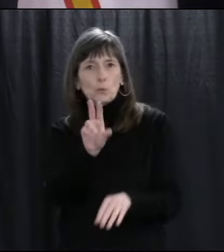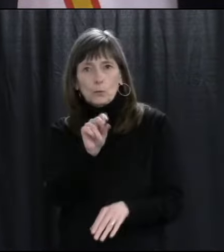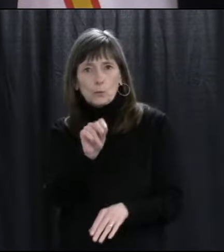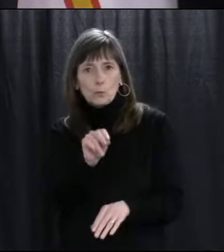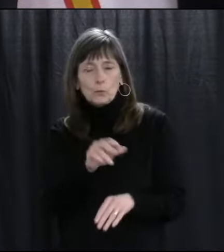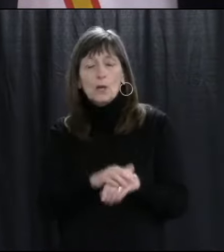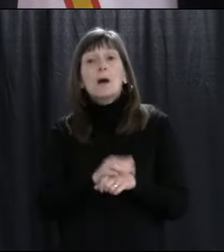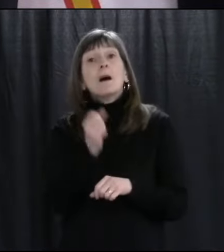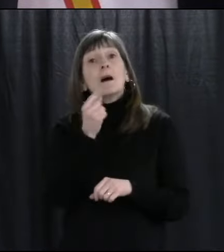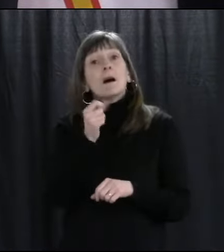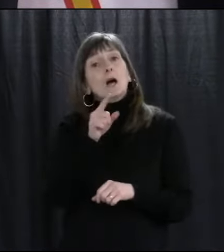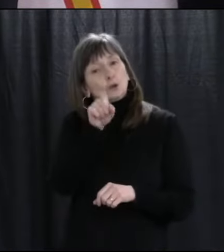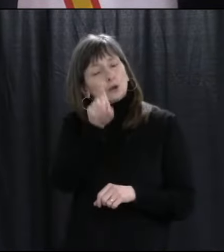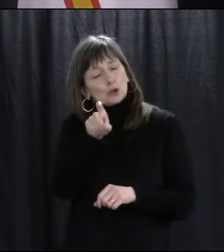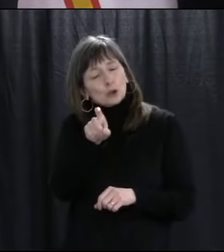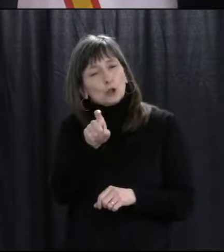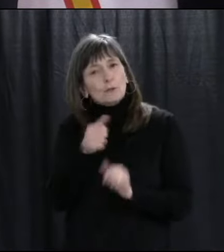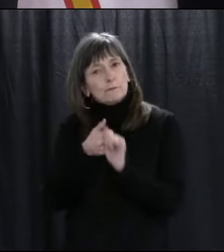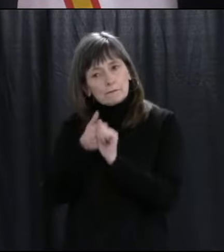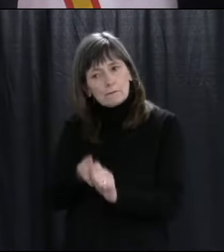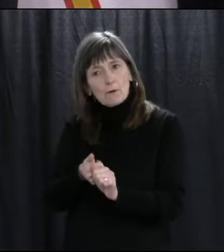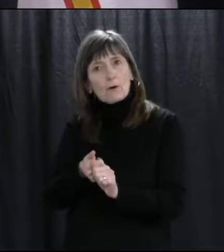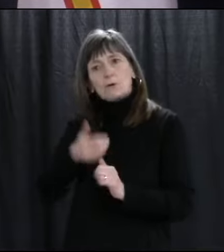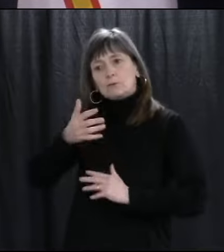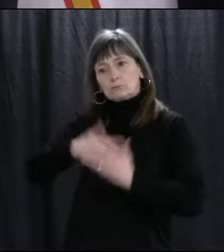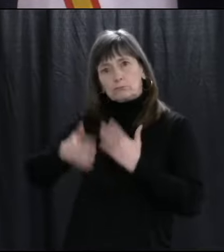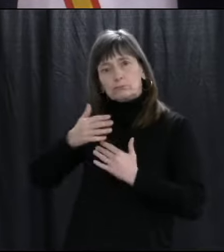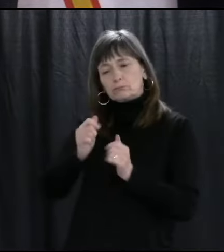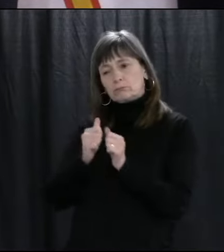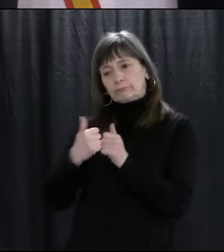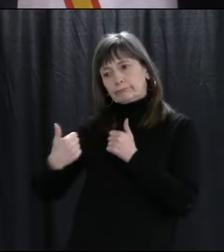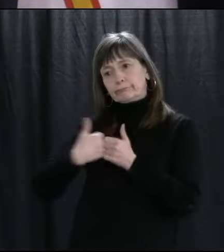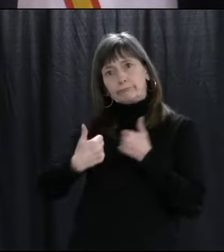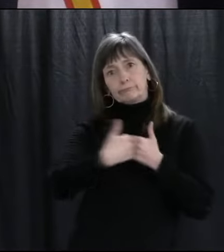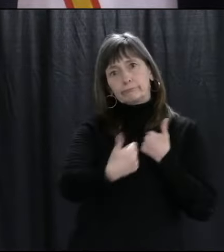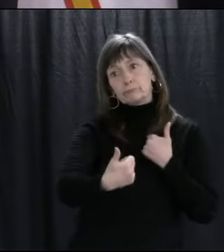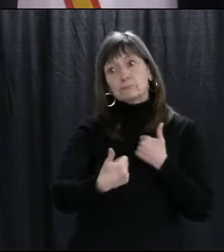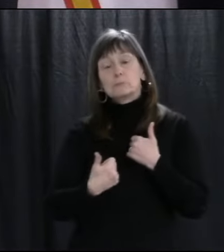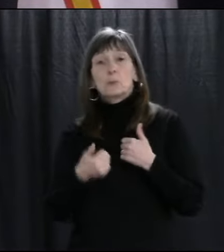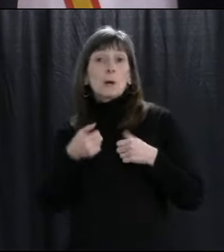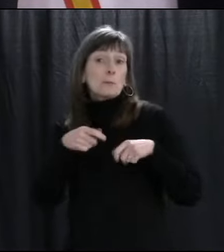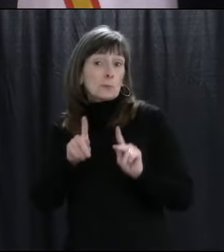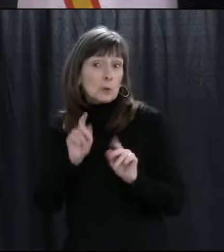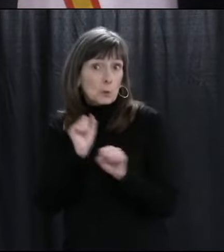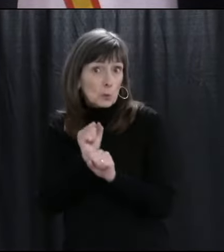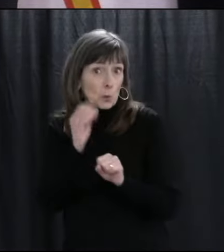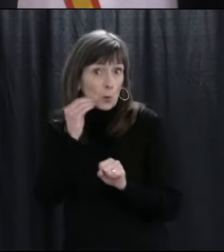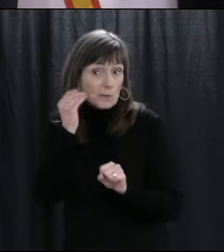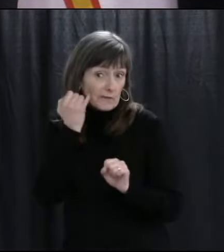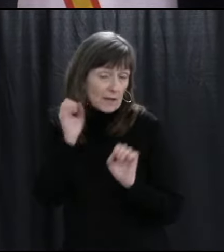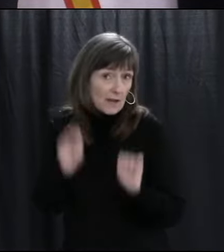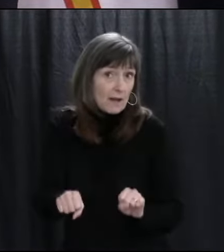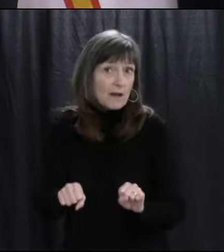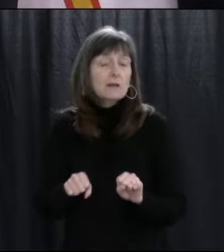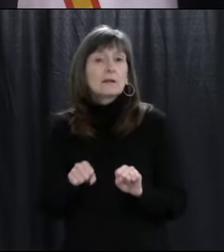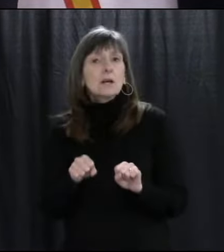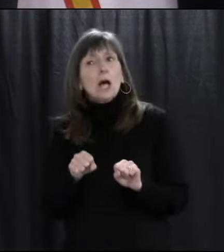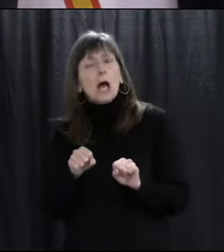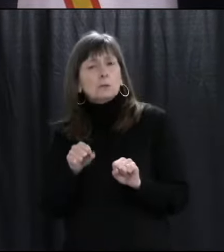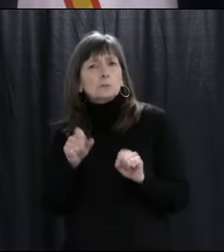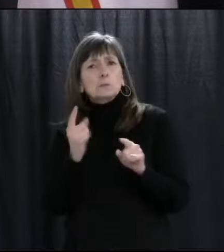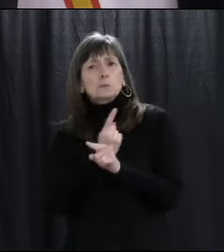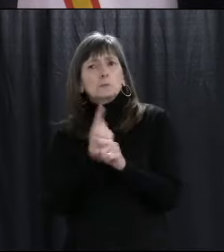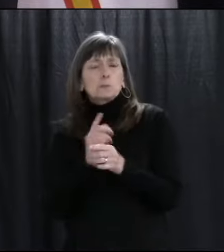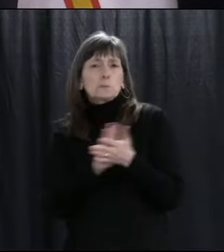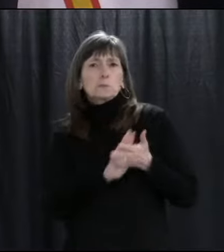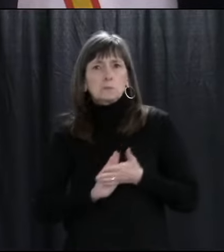put measures in place that respect the principles of social distancing and to allow work from home as much as possible.